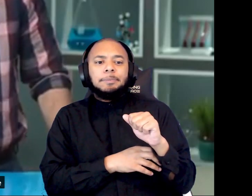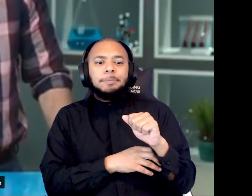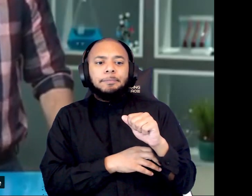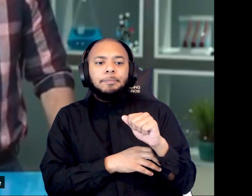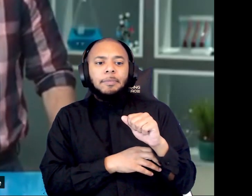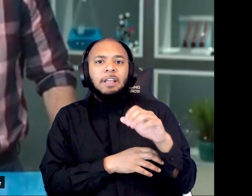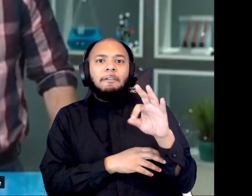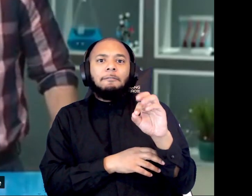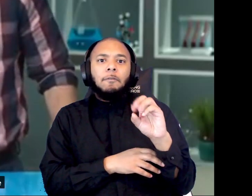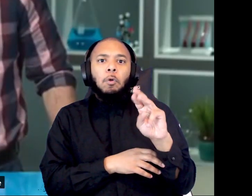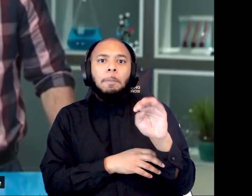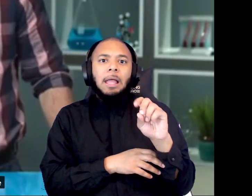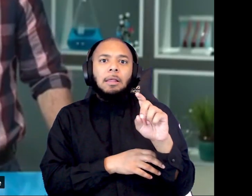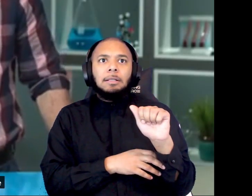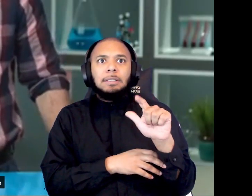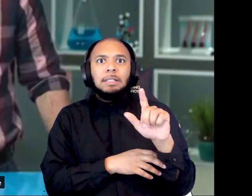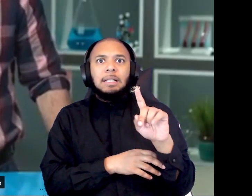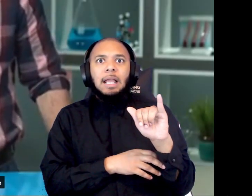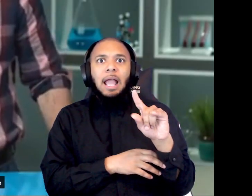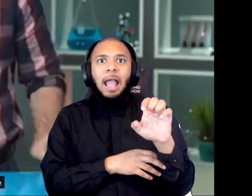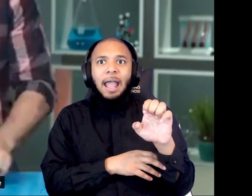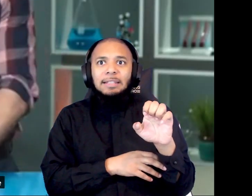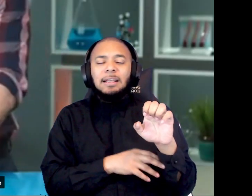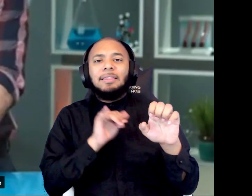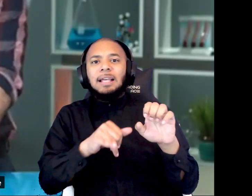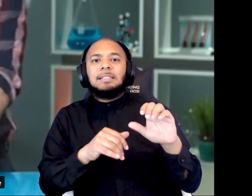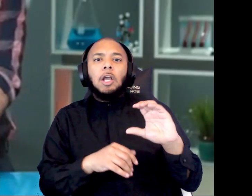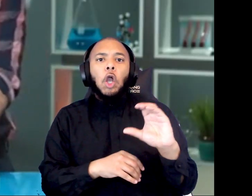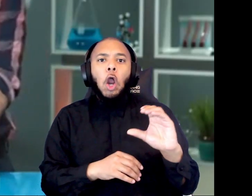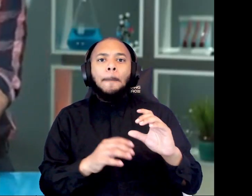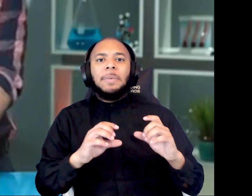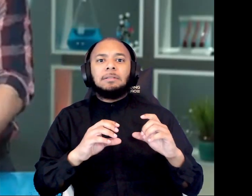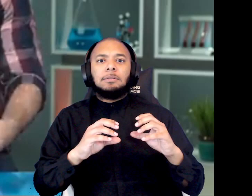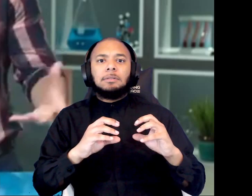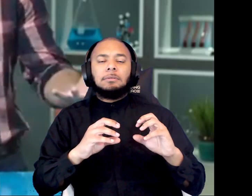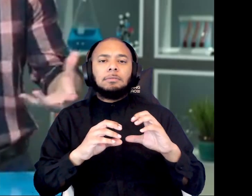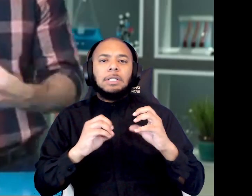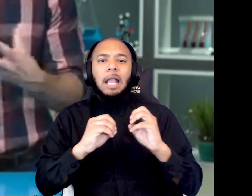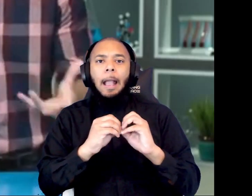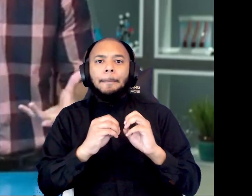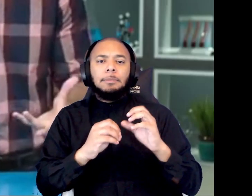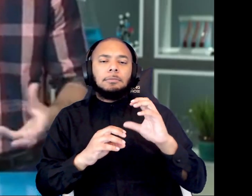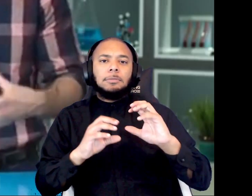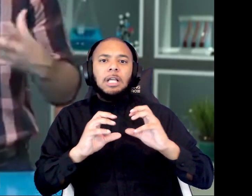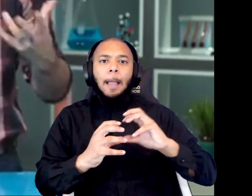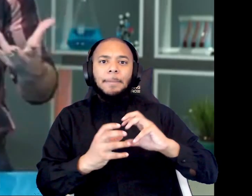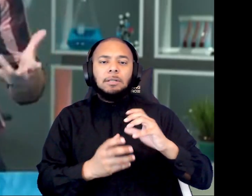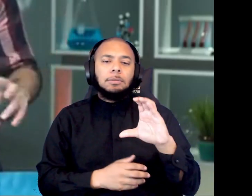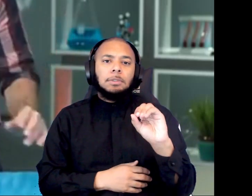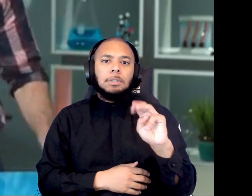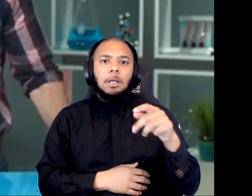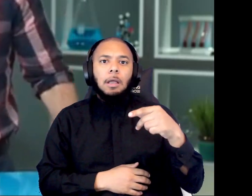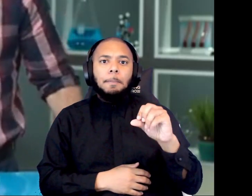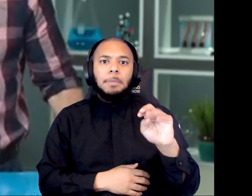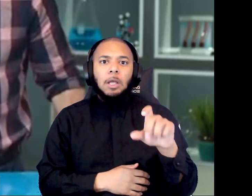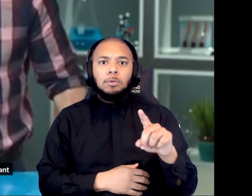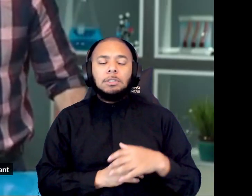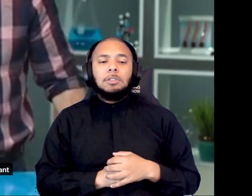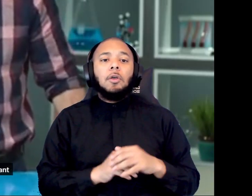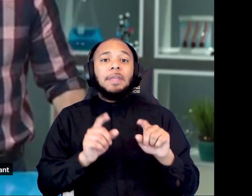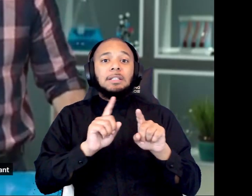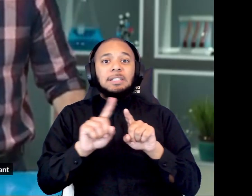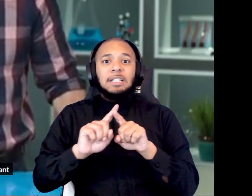that is one of the more common carbon compounds. But again, this is the group itself, and then there's a lot of derivatives of that which make up